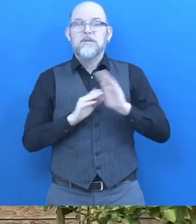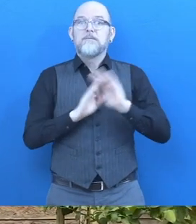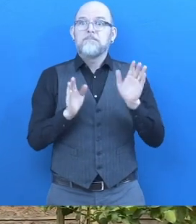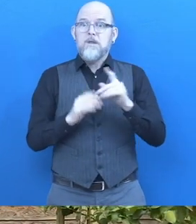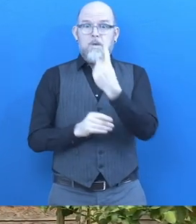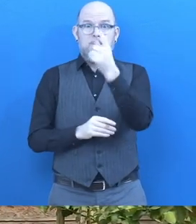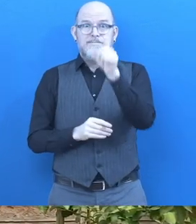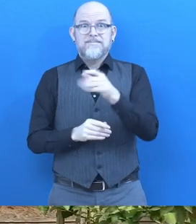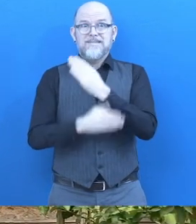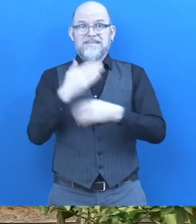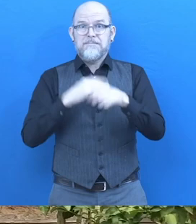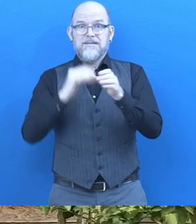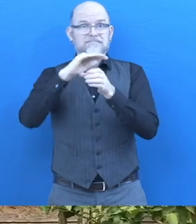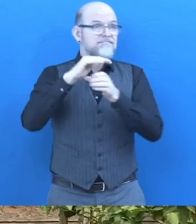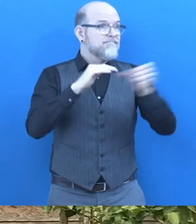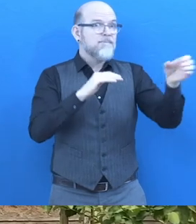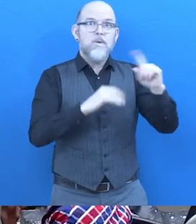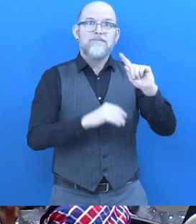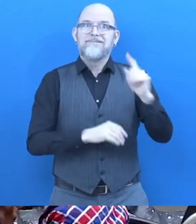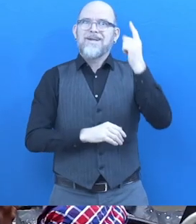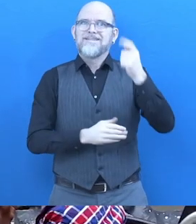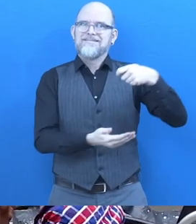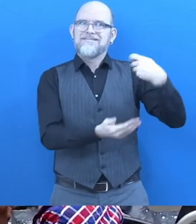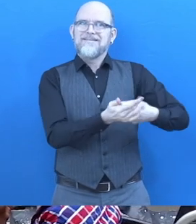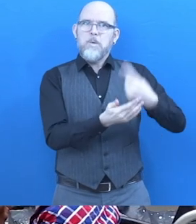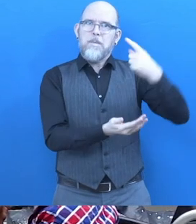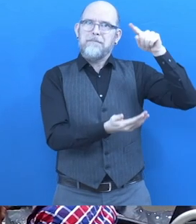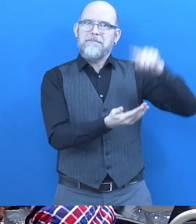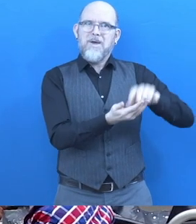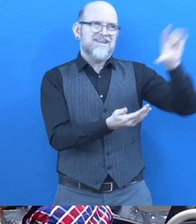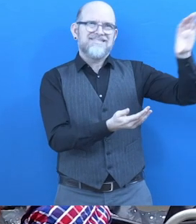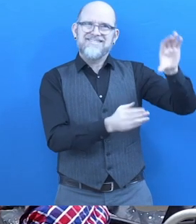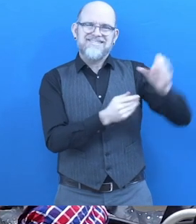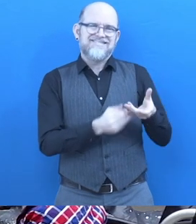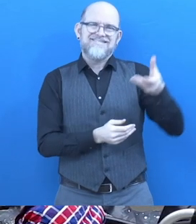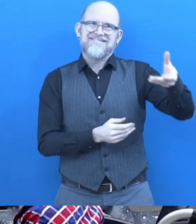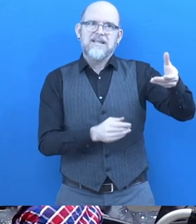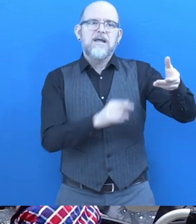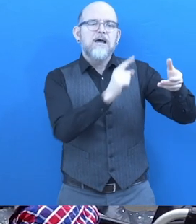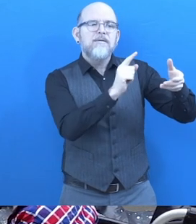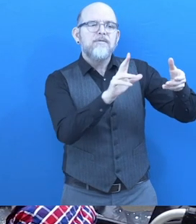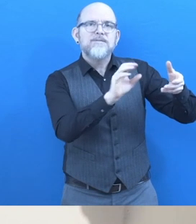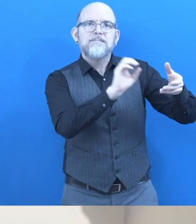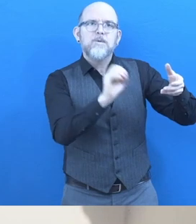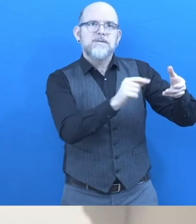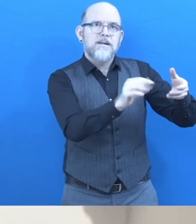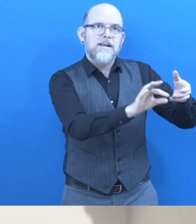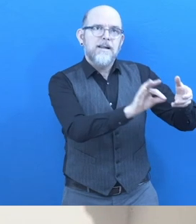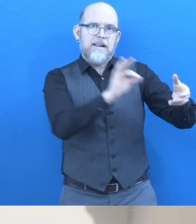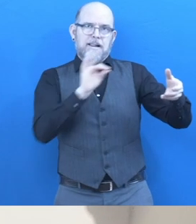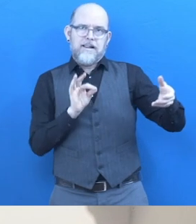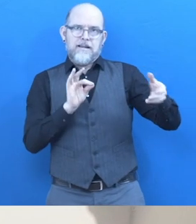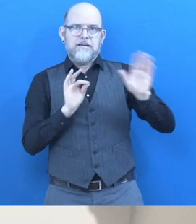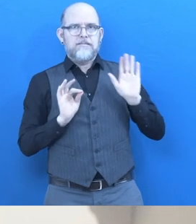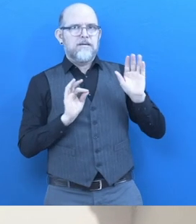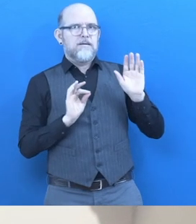with disability pay 15% of that gross salary of 1 month after they receive their first check of the